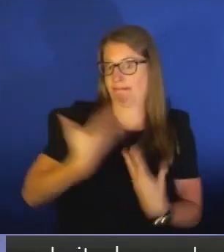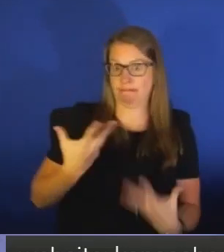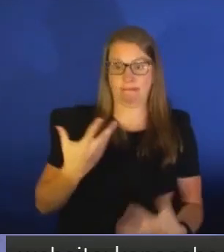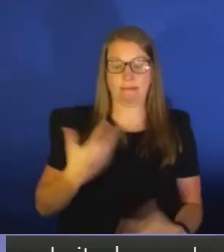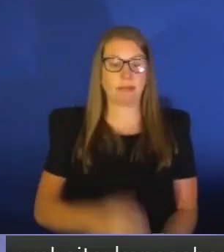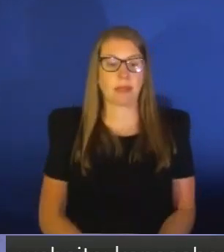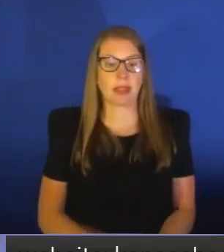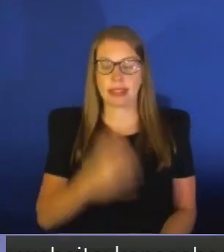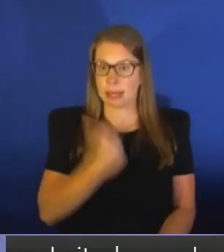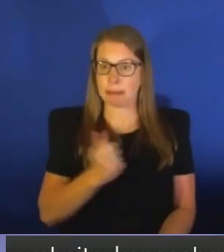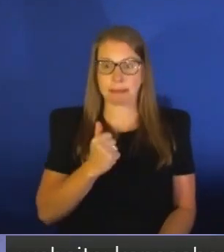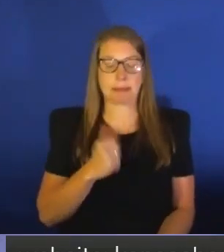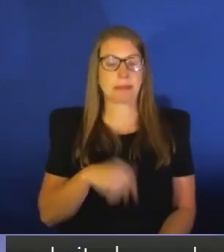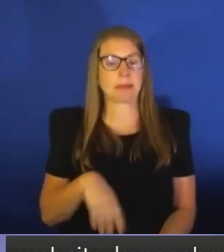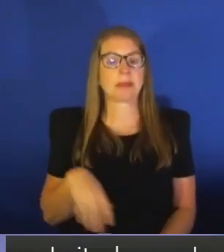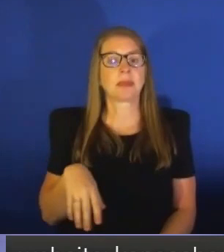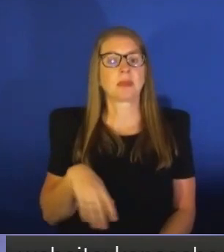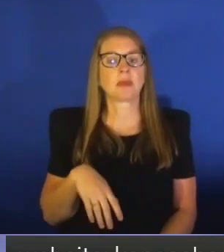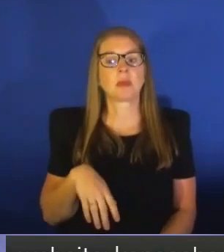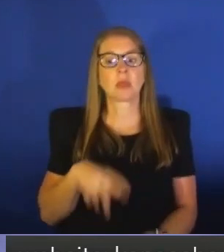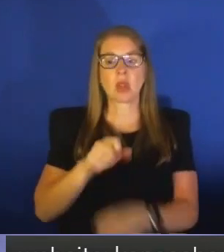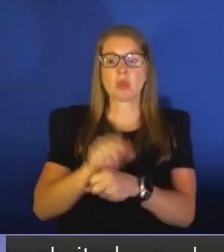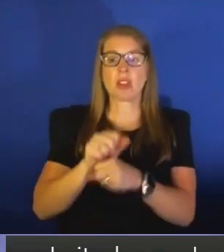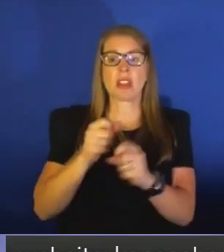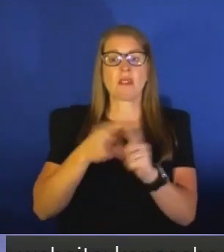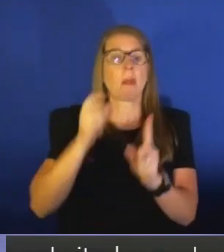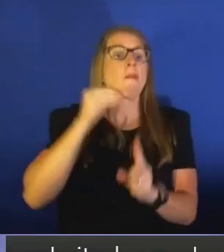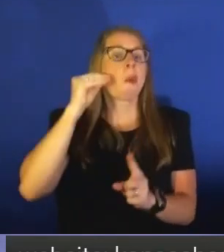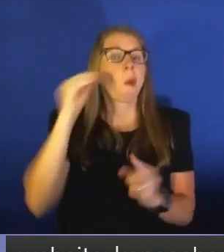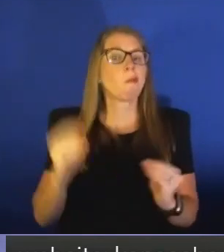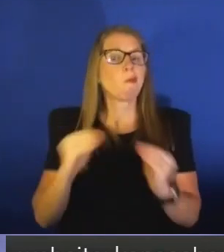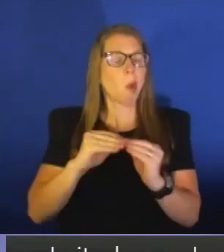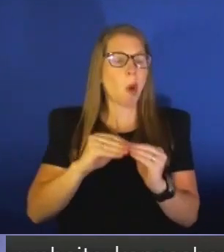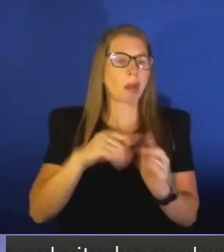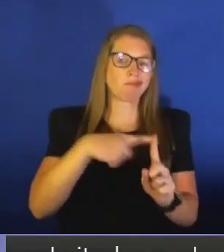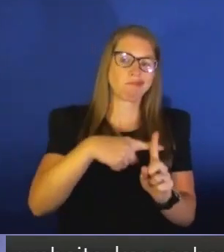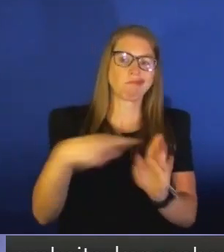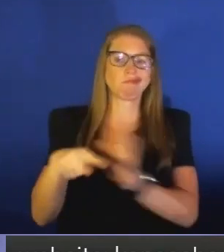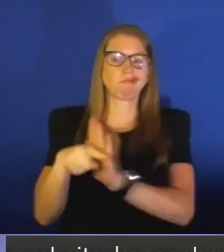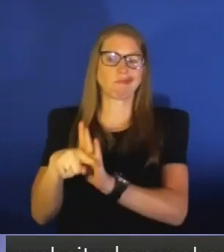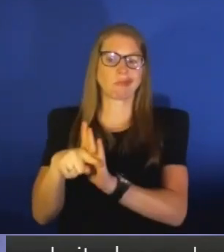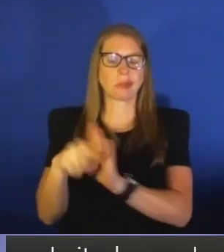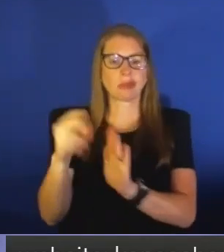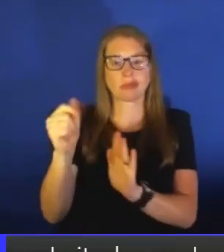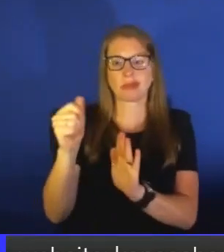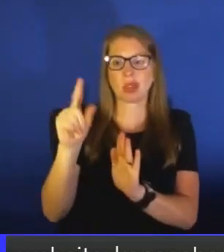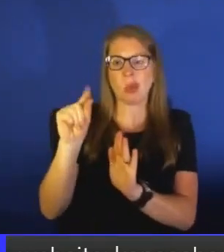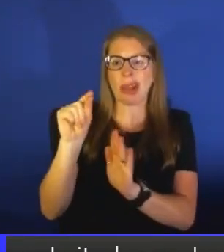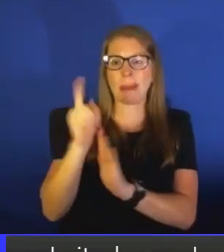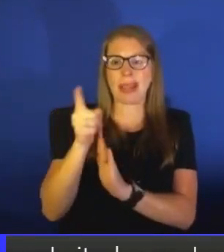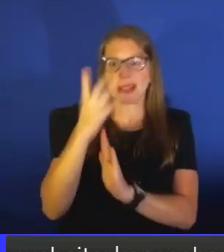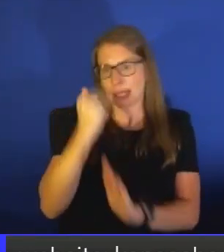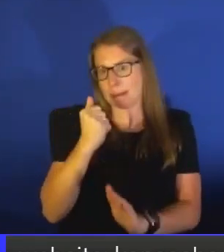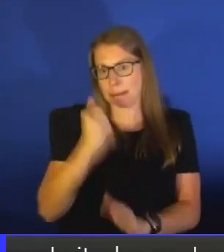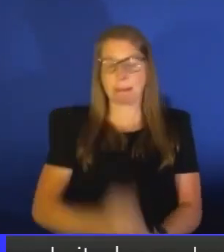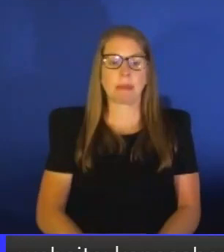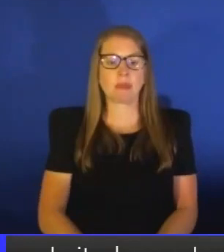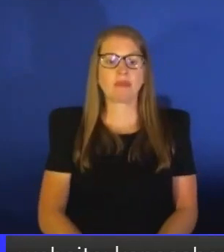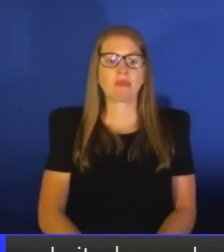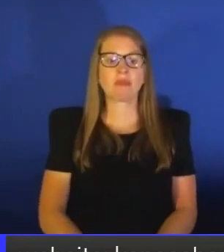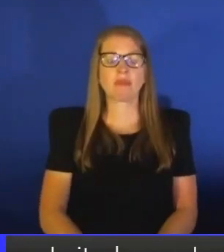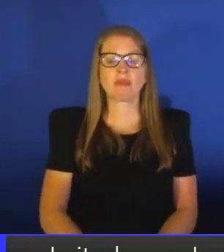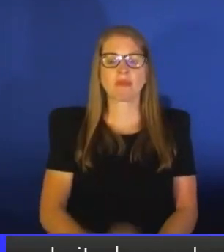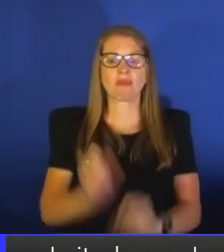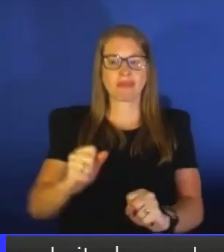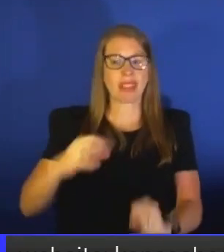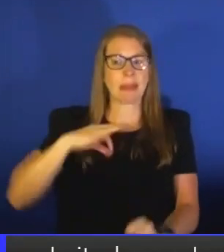people working from home more. What's good and bad about those quick 20-minute doze-offs? There's probably a benefit to that in the vast majority